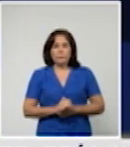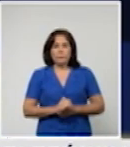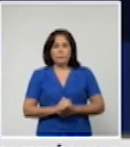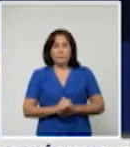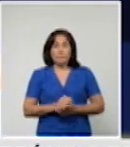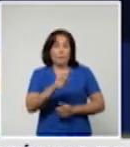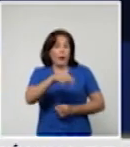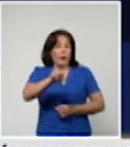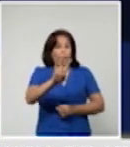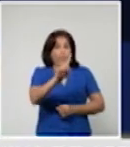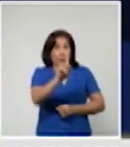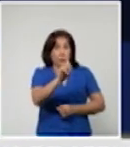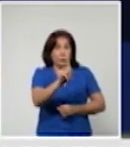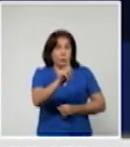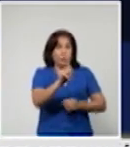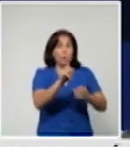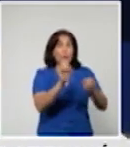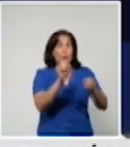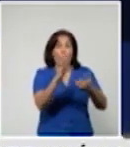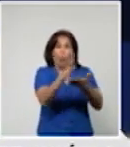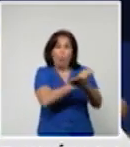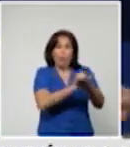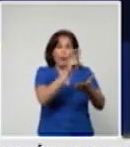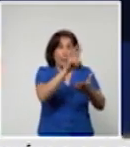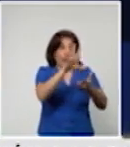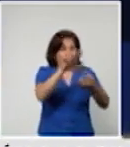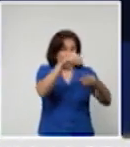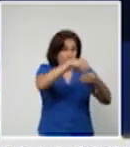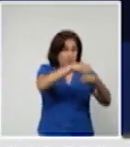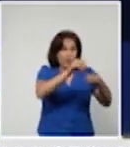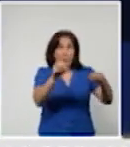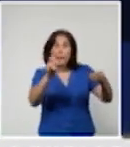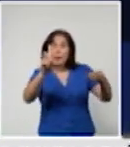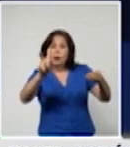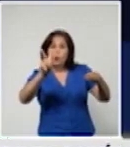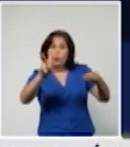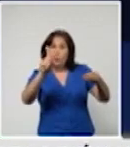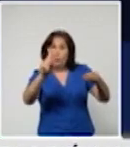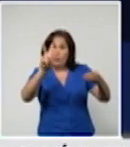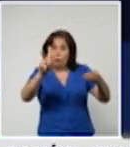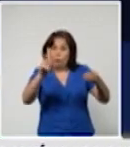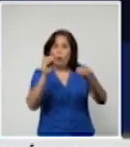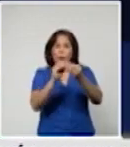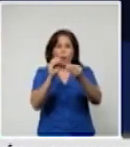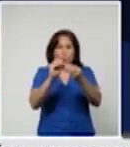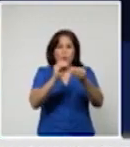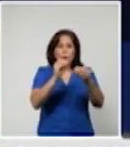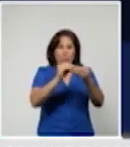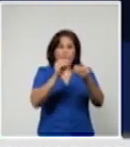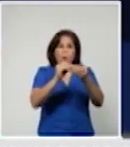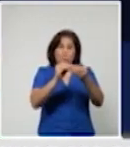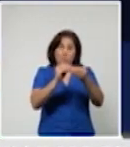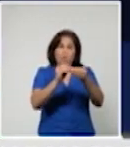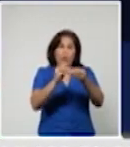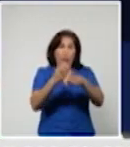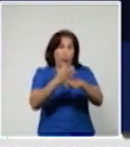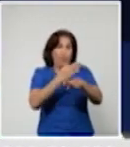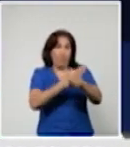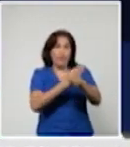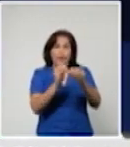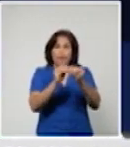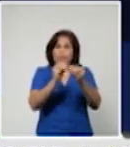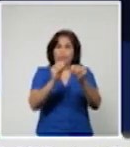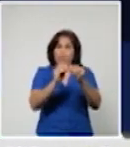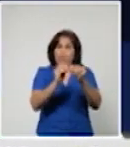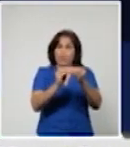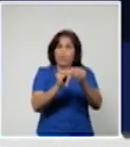or 84% of positive cases yesterday are confirmed case contacts. This brings the total number of